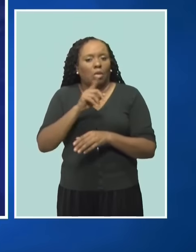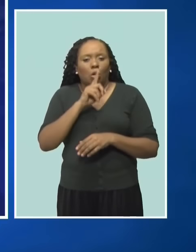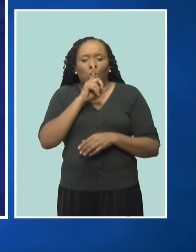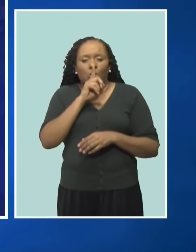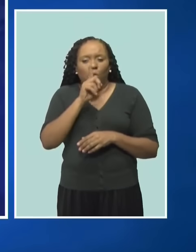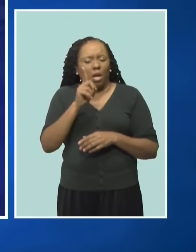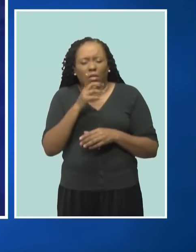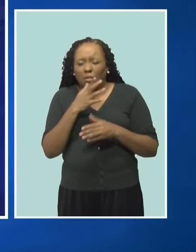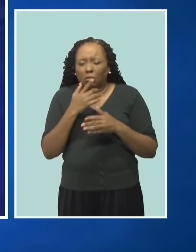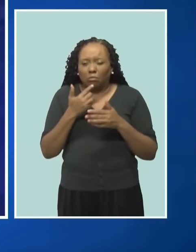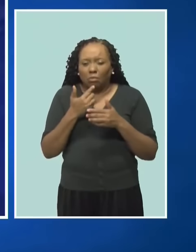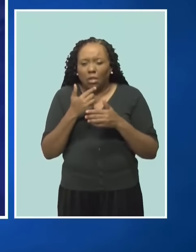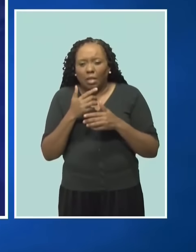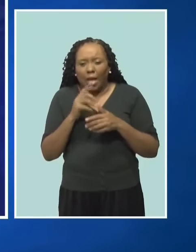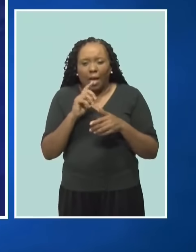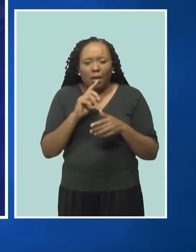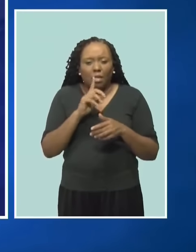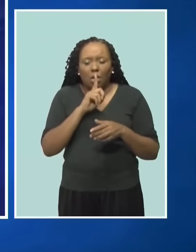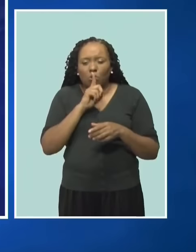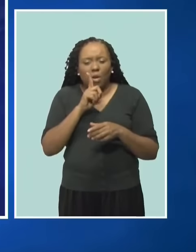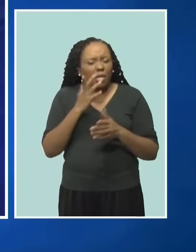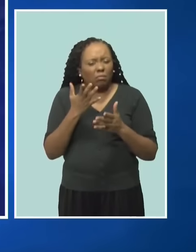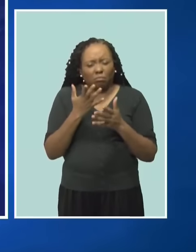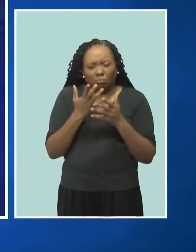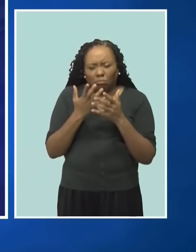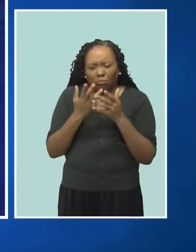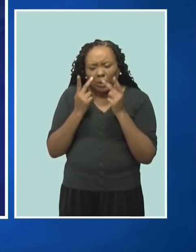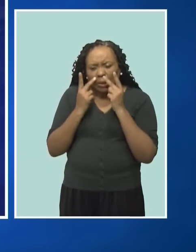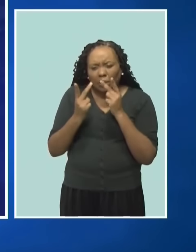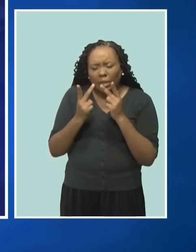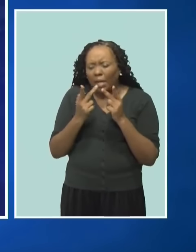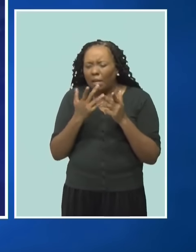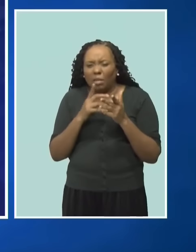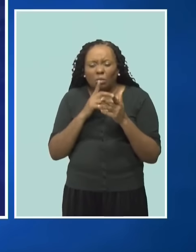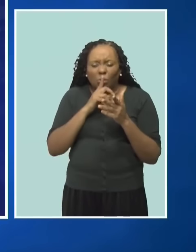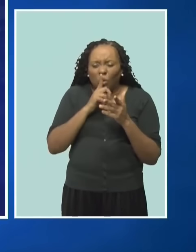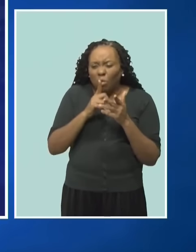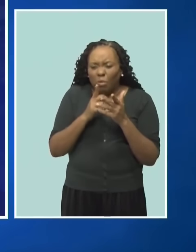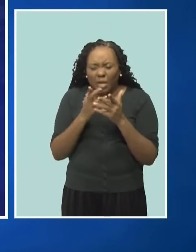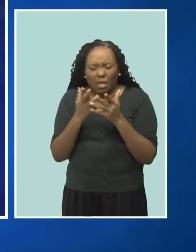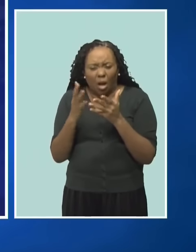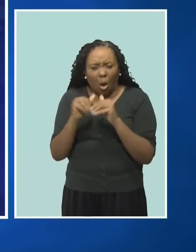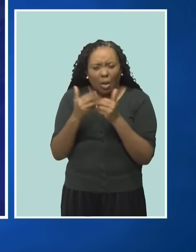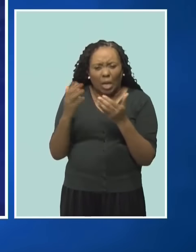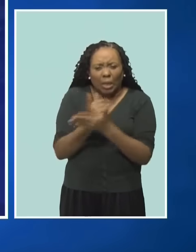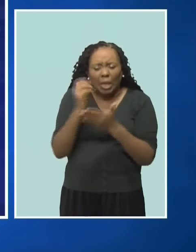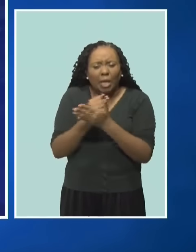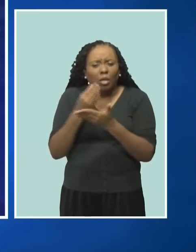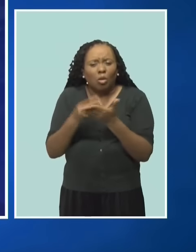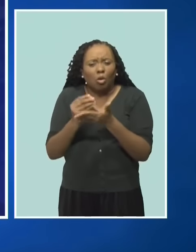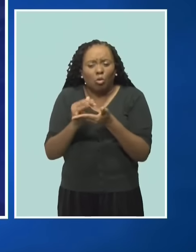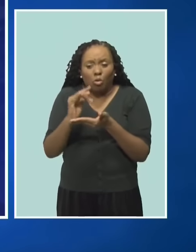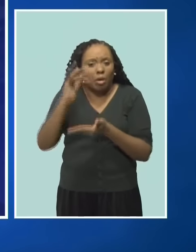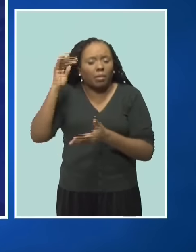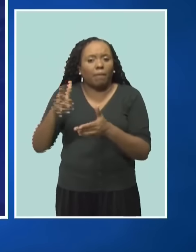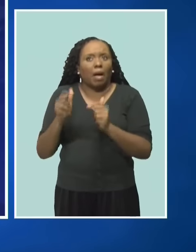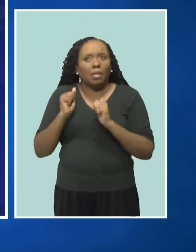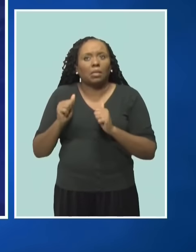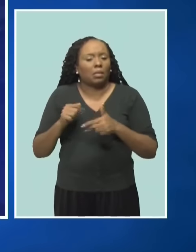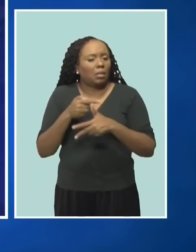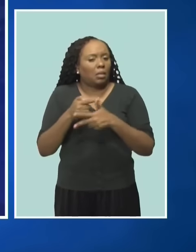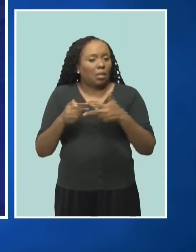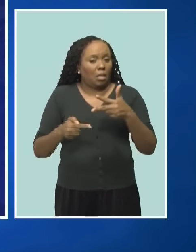them. And generally, overarching thing is they no quick rich, they no get rich schemes around the place, you know. Usually persons